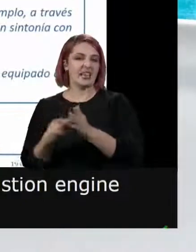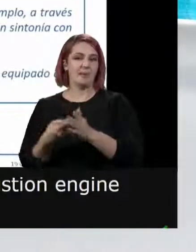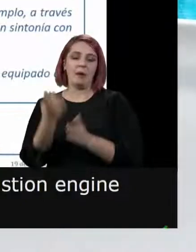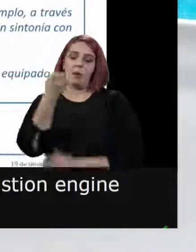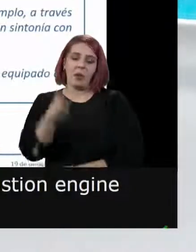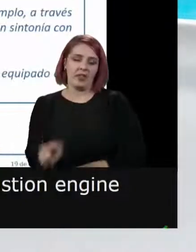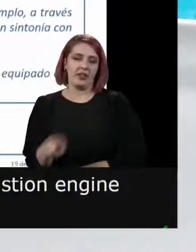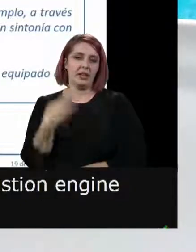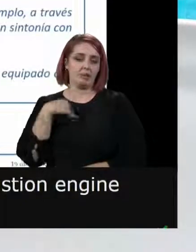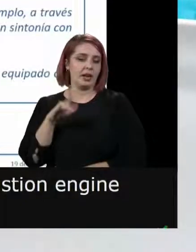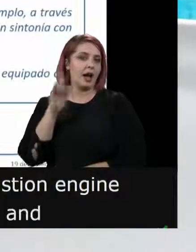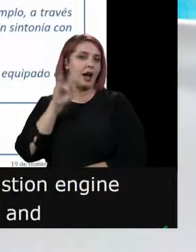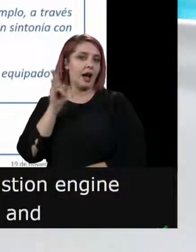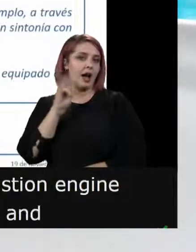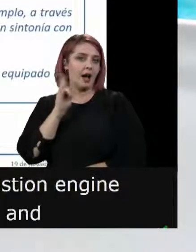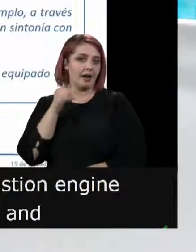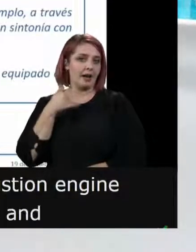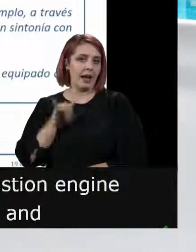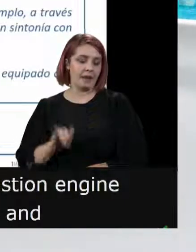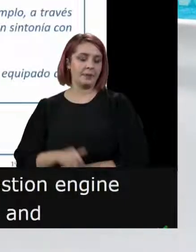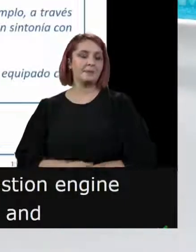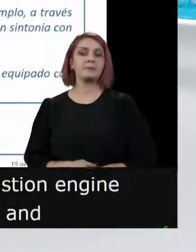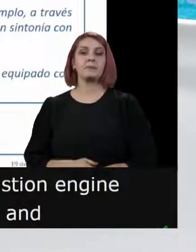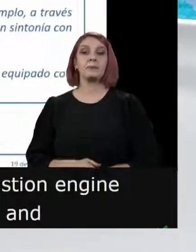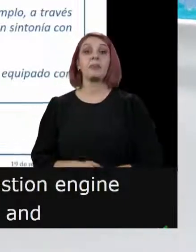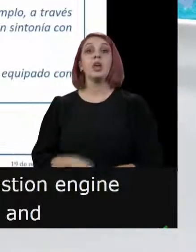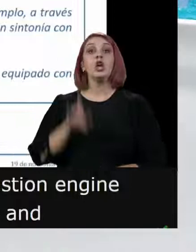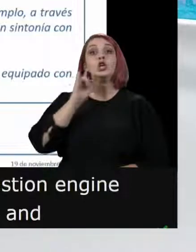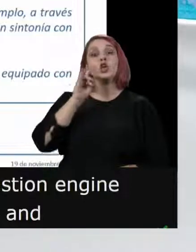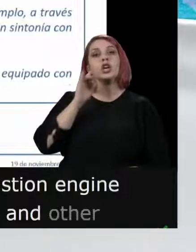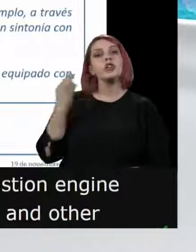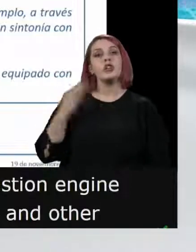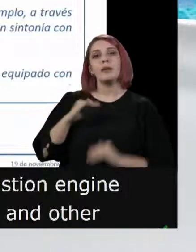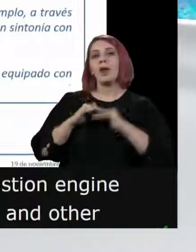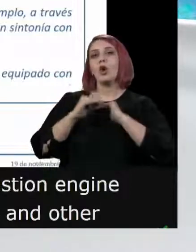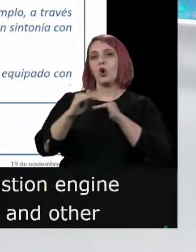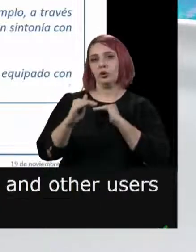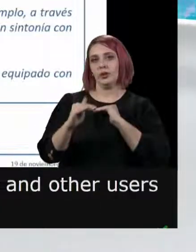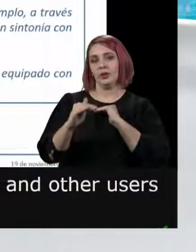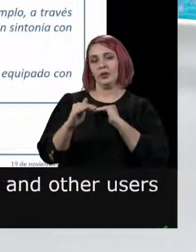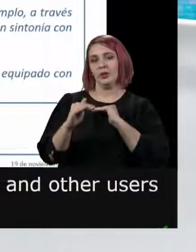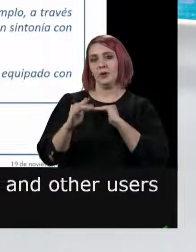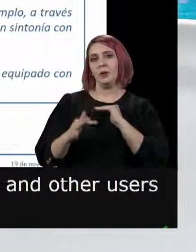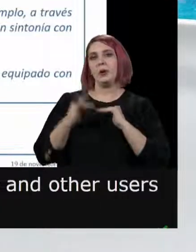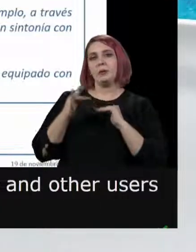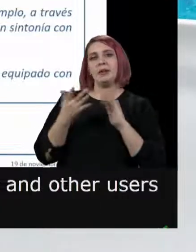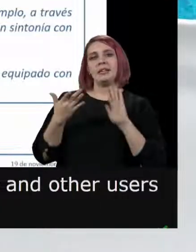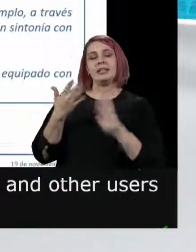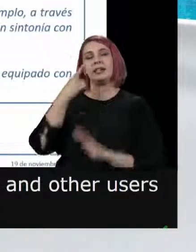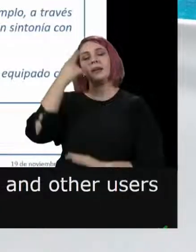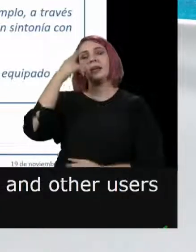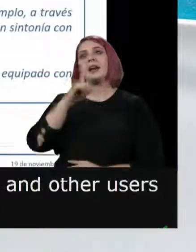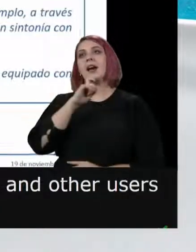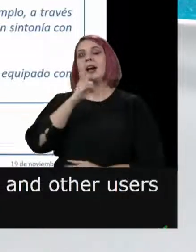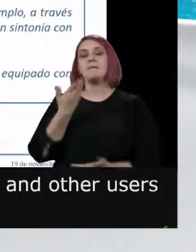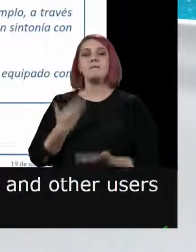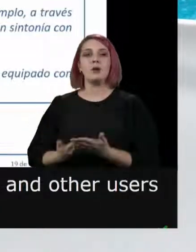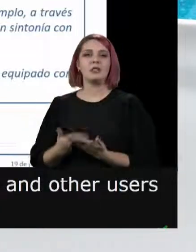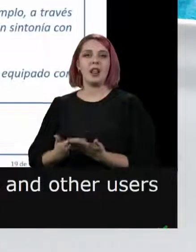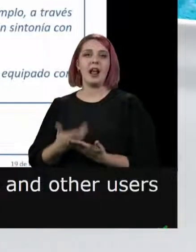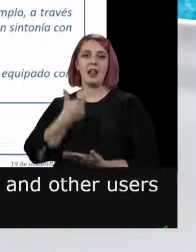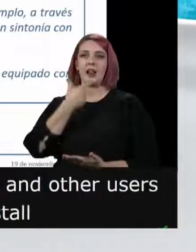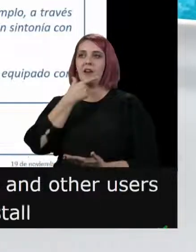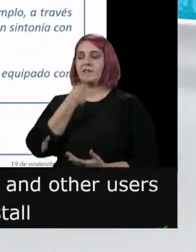other users of the road, then in that case it's not needed to install this acoustic warning. The sound should